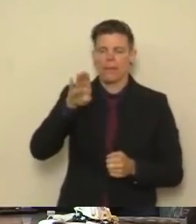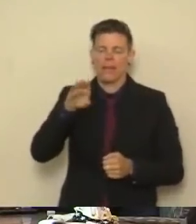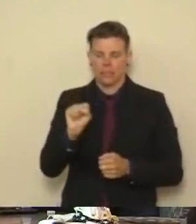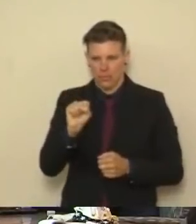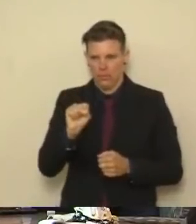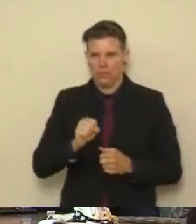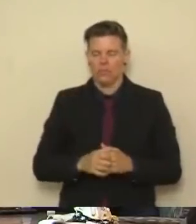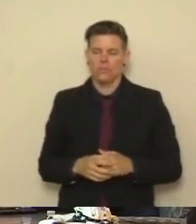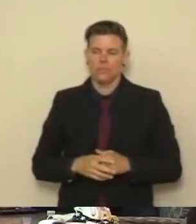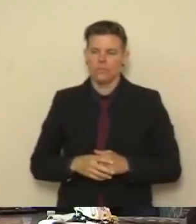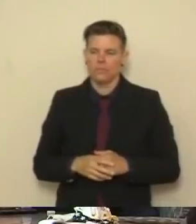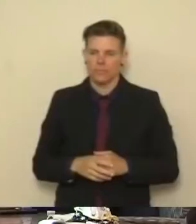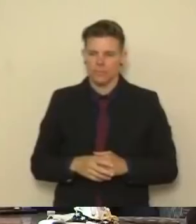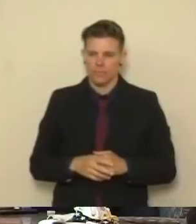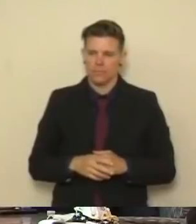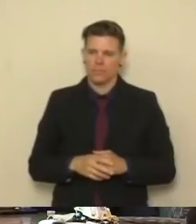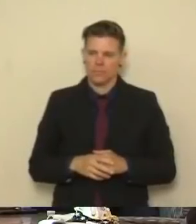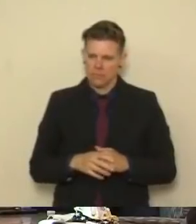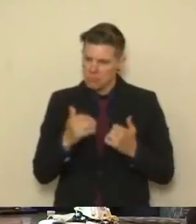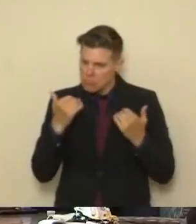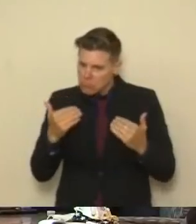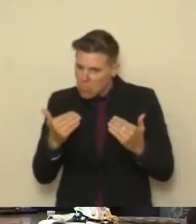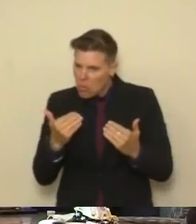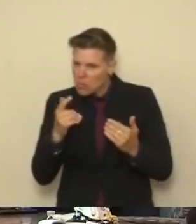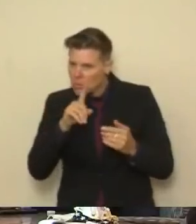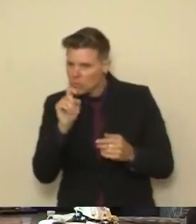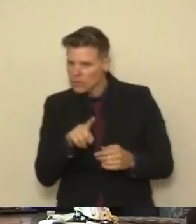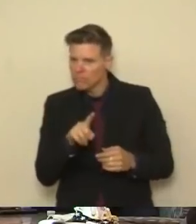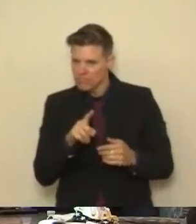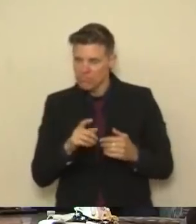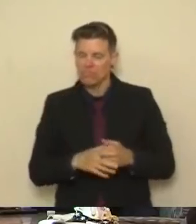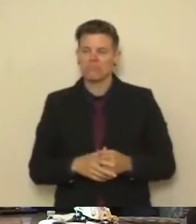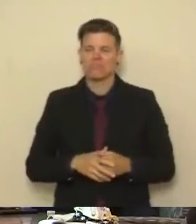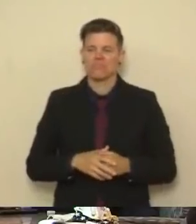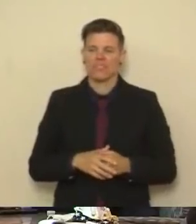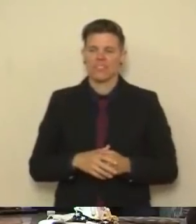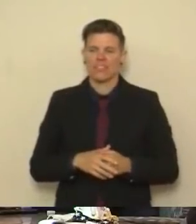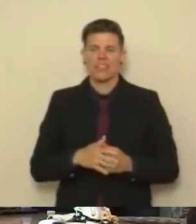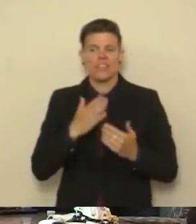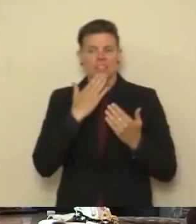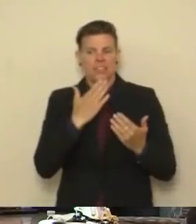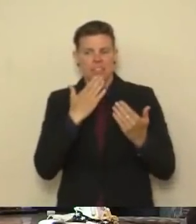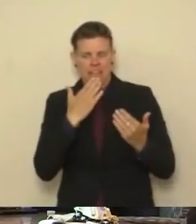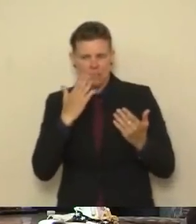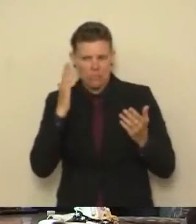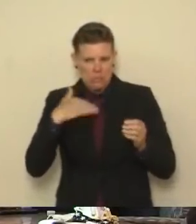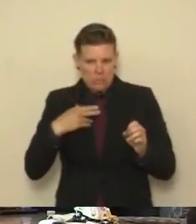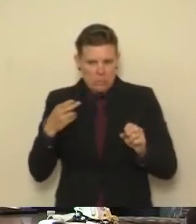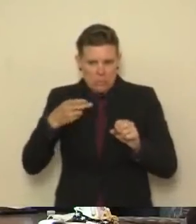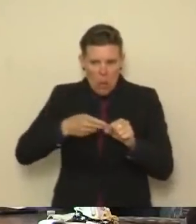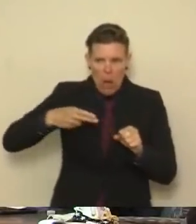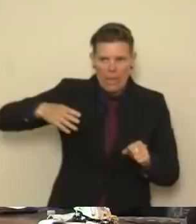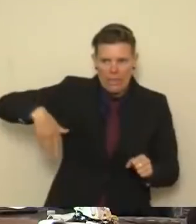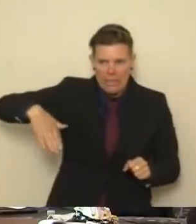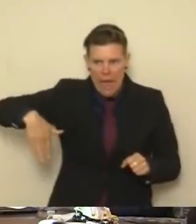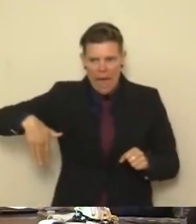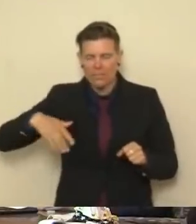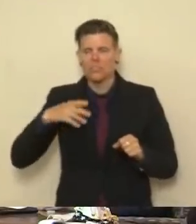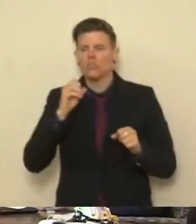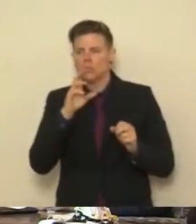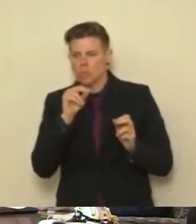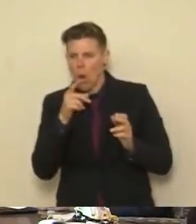question. Thanks, Governor. And I joined you late, so if you've answered these, feel free to just move past